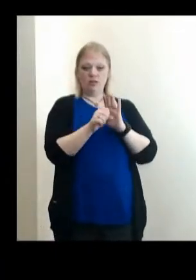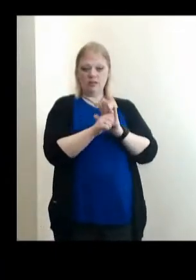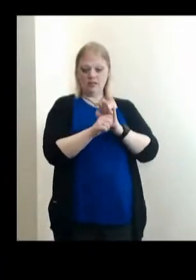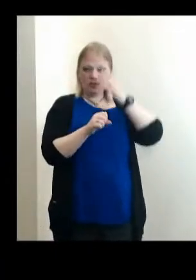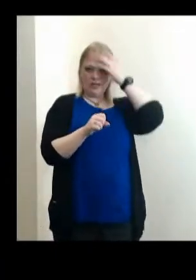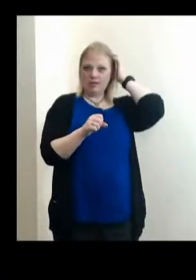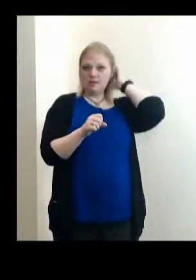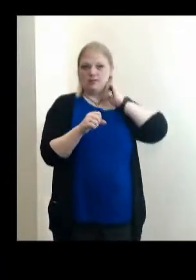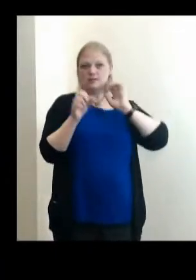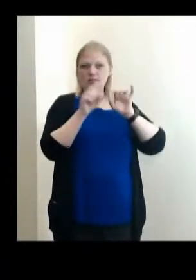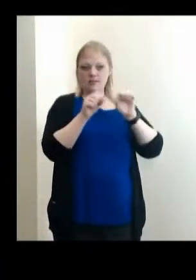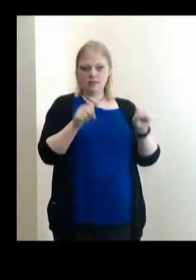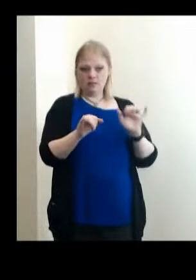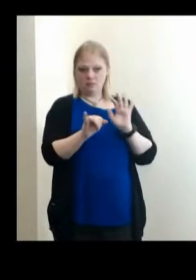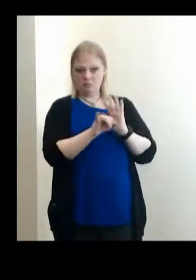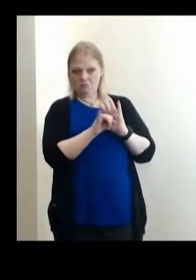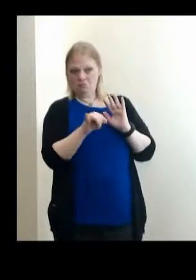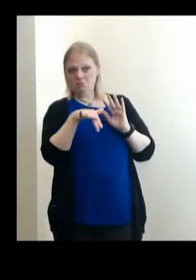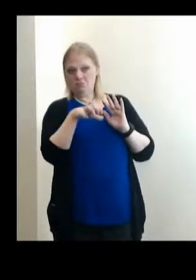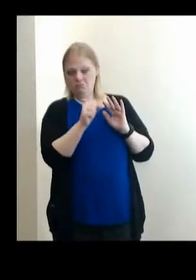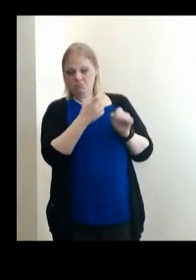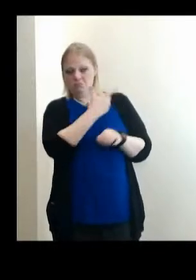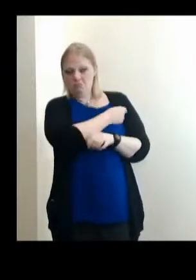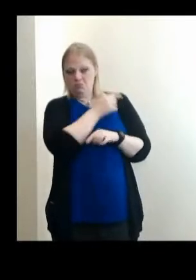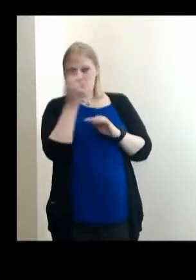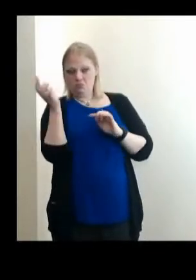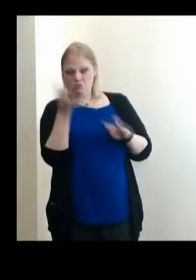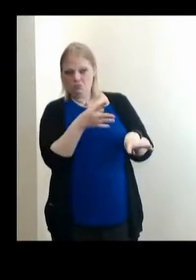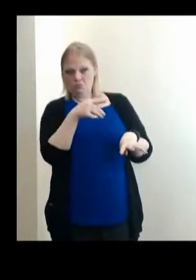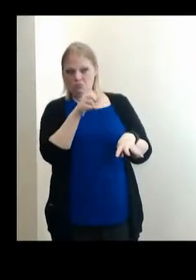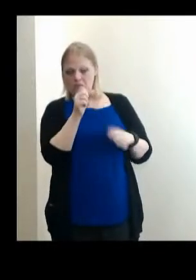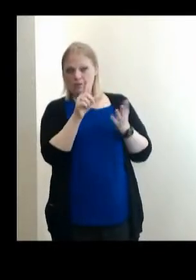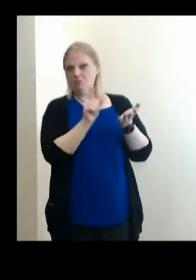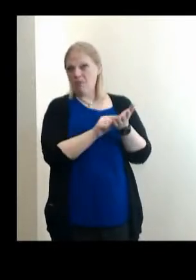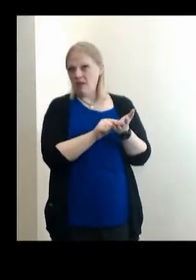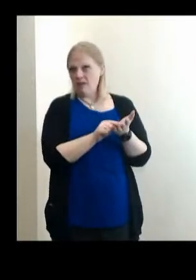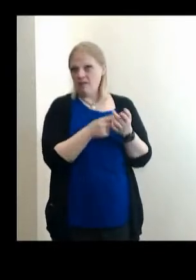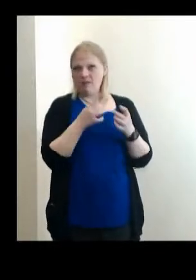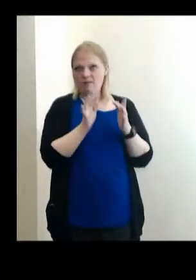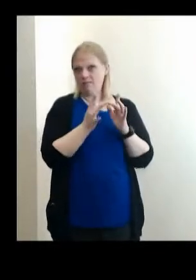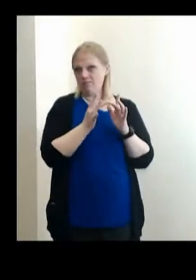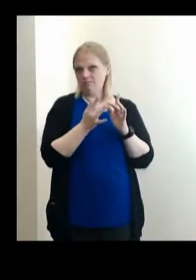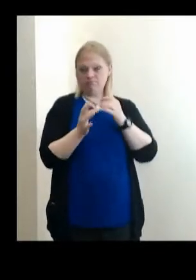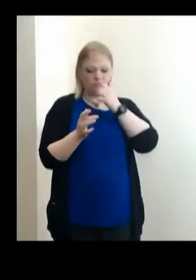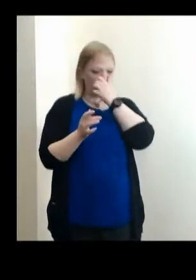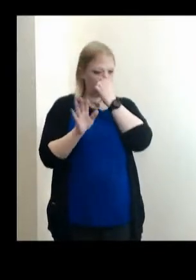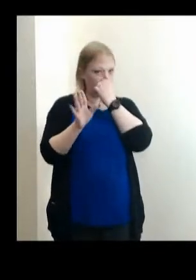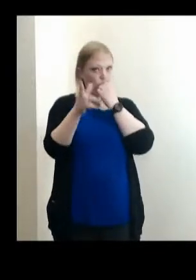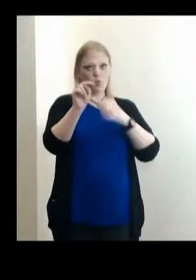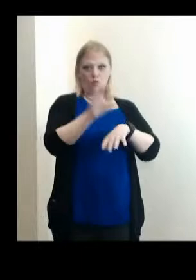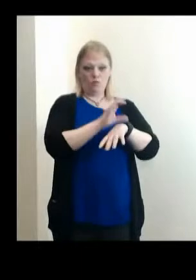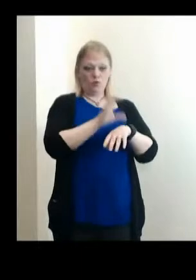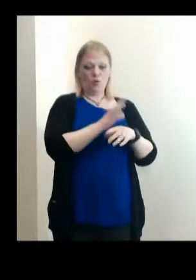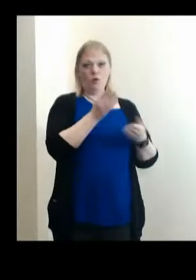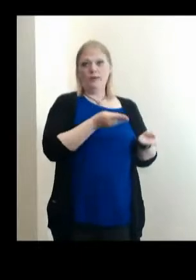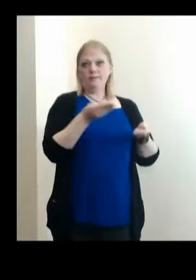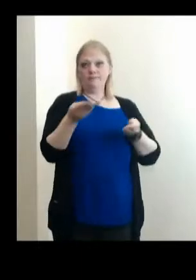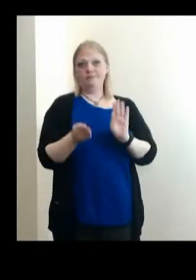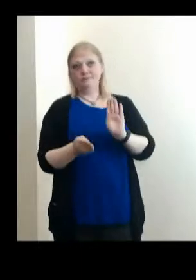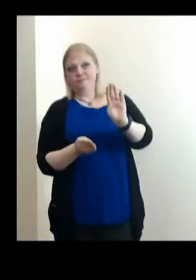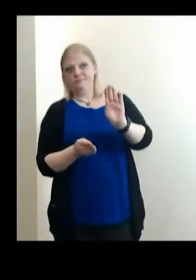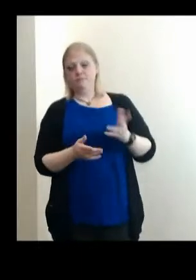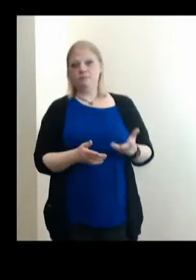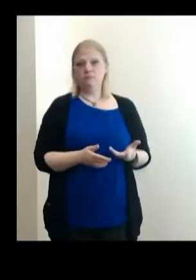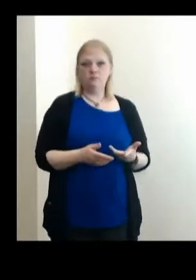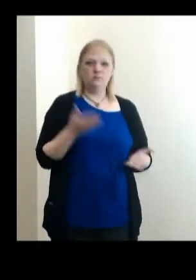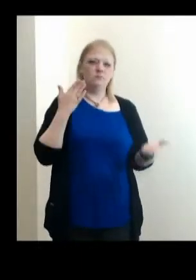to identify, yes, you've been vaccinated, you can download the pass, you can print it out from the internet on your home computer and then bring it.